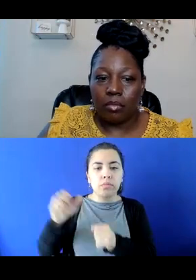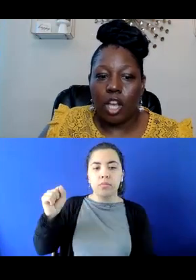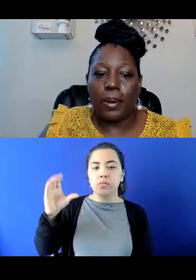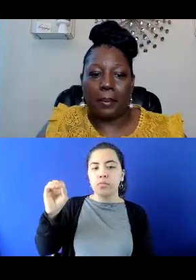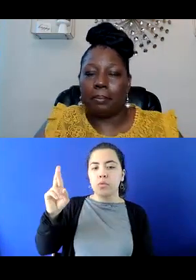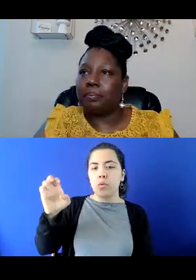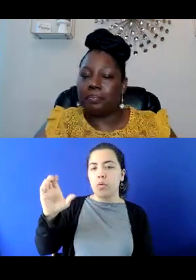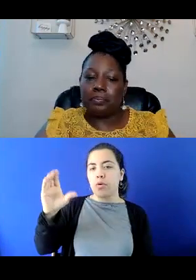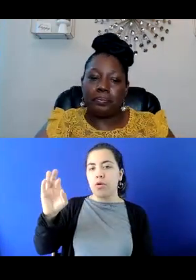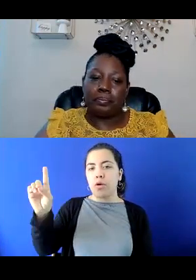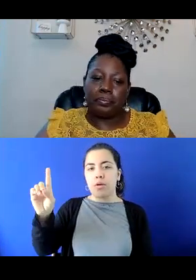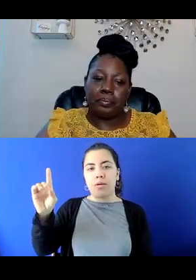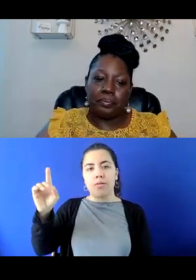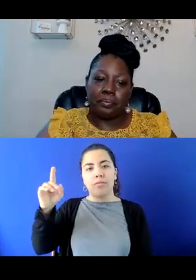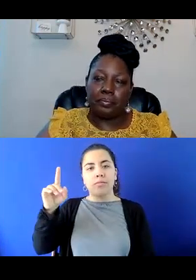questions. Okay.